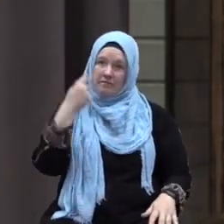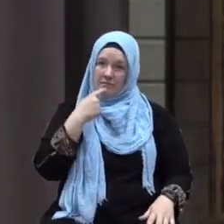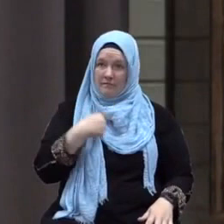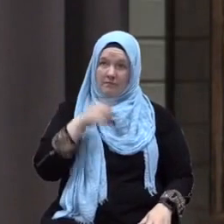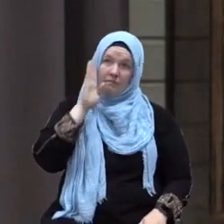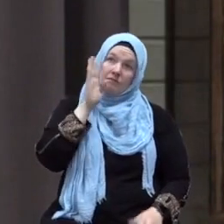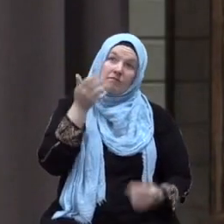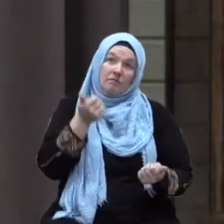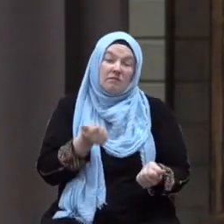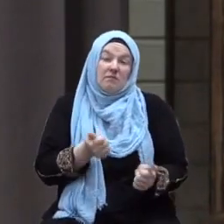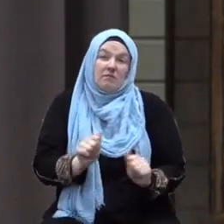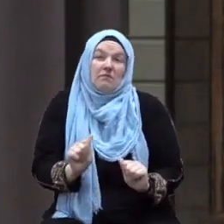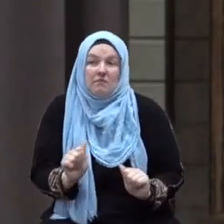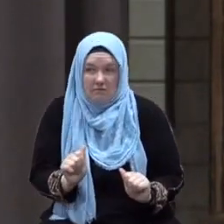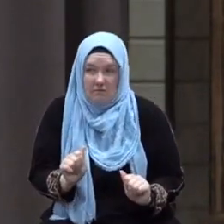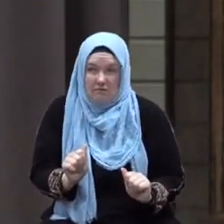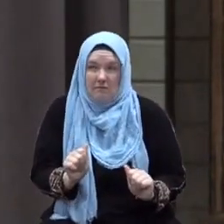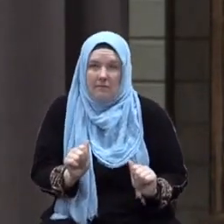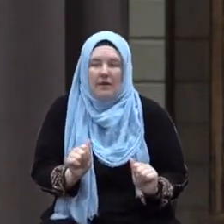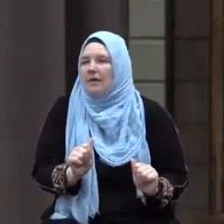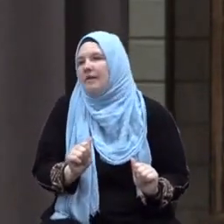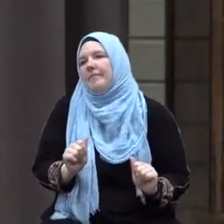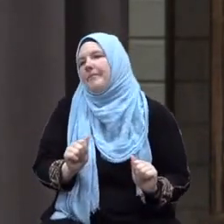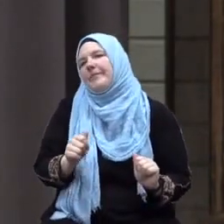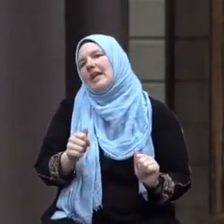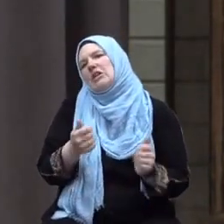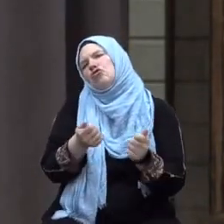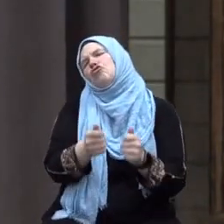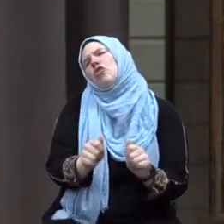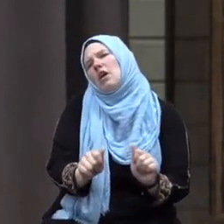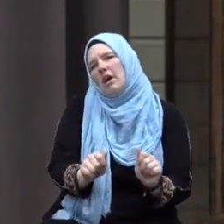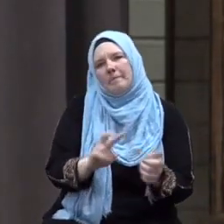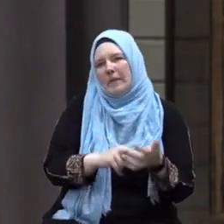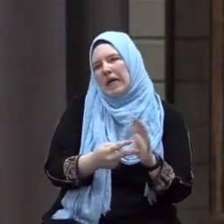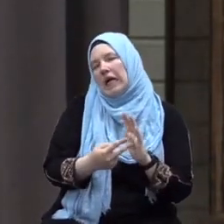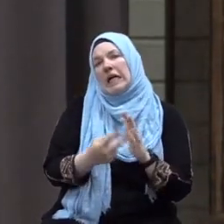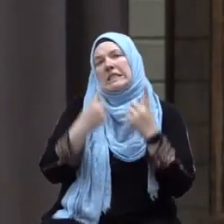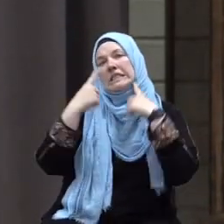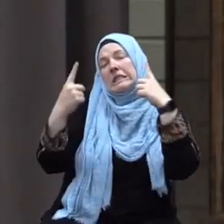will try, it means I don't plan to succeed, I will only try.